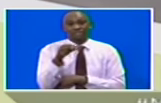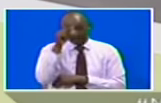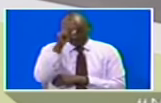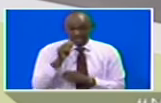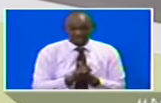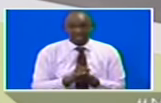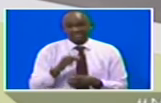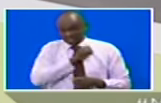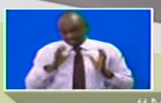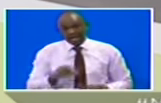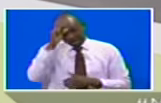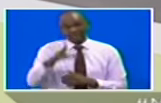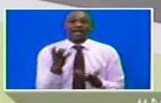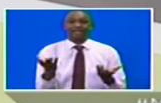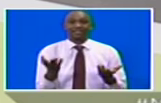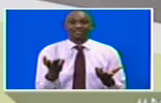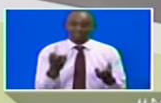Au senator, governor, whichever.